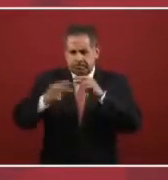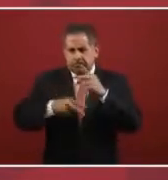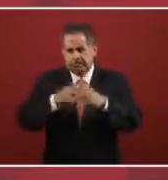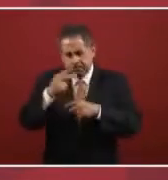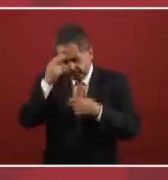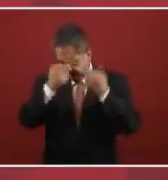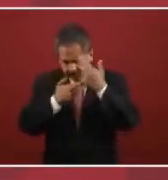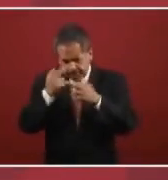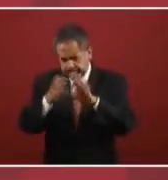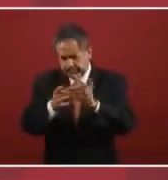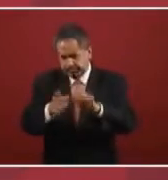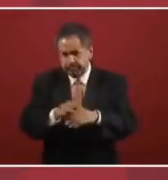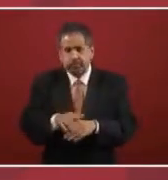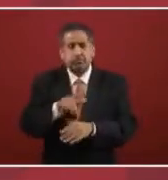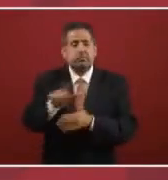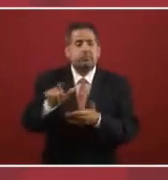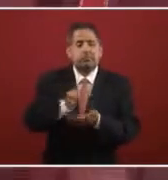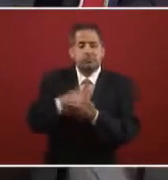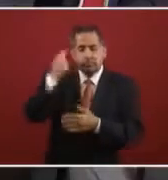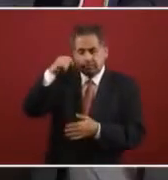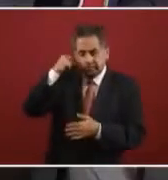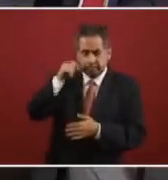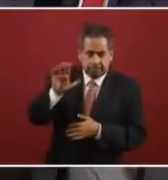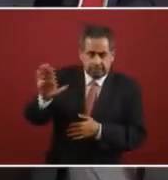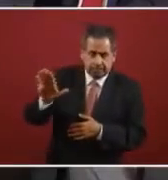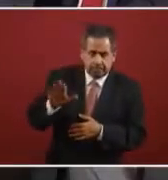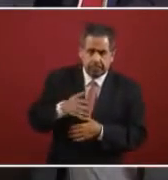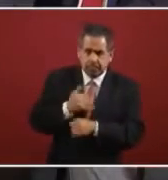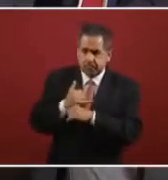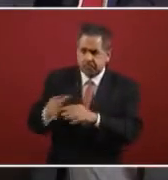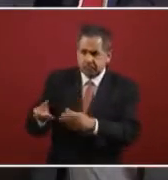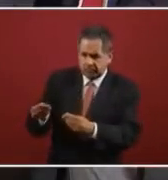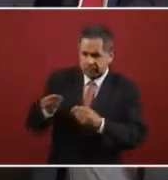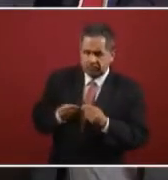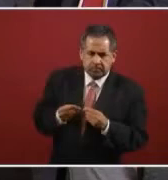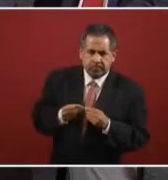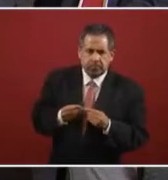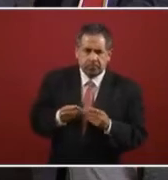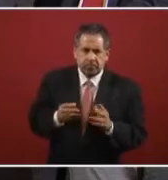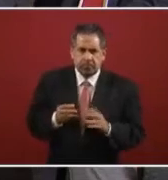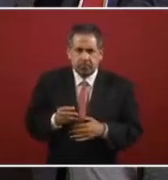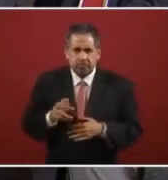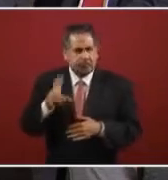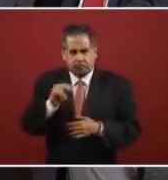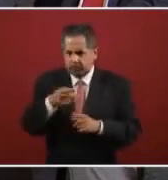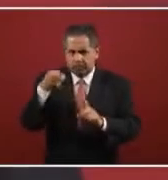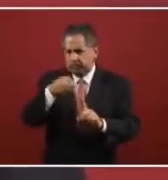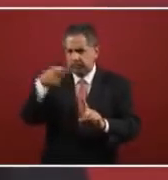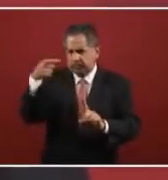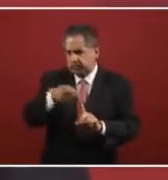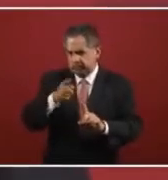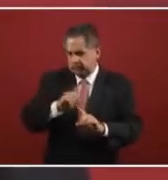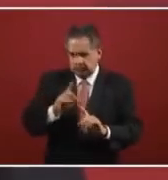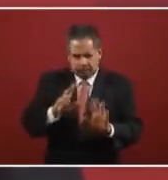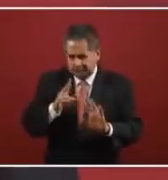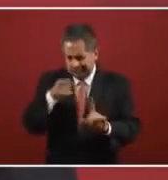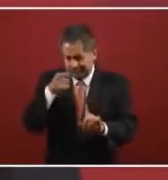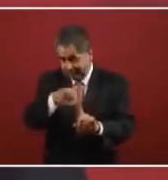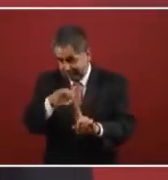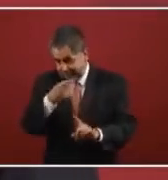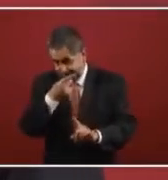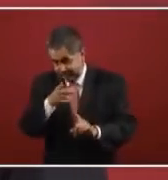we're el going to caso de review la that. legislación de Tabasco, And when it has to do with the Tengo legislation of Tabasco, I have information that it is not in that